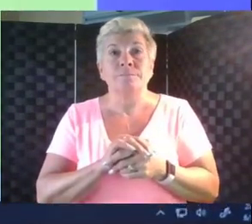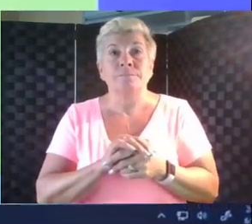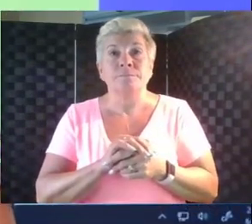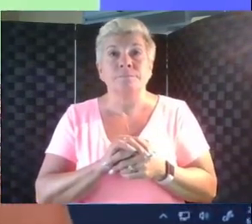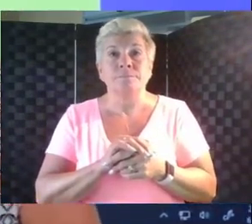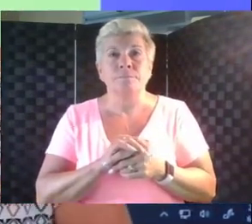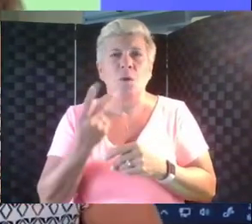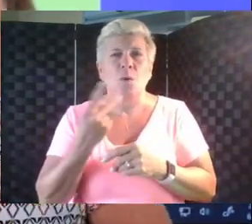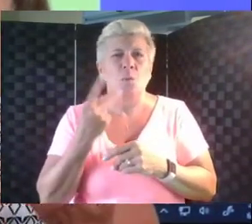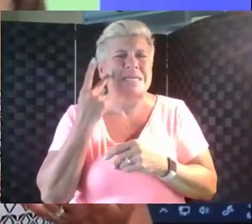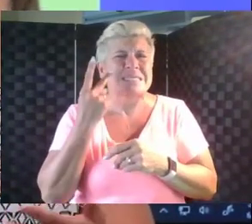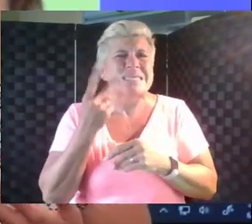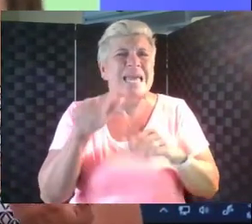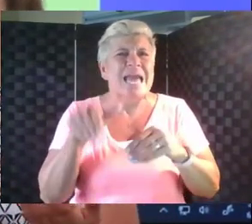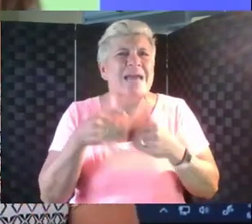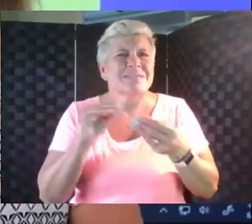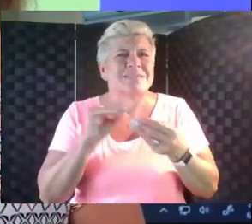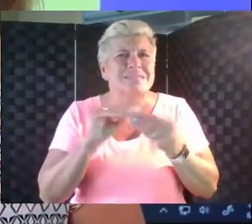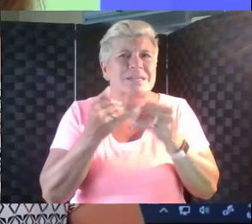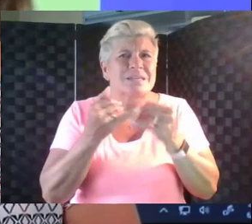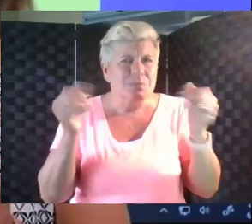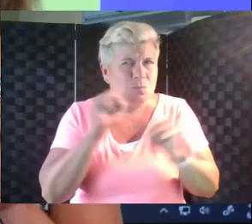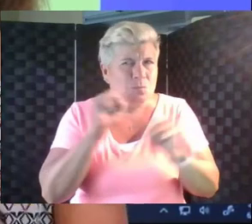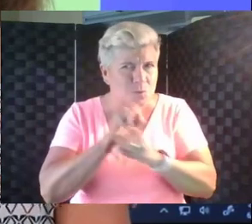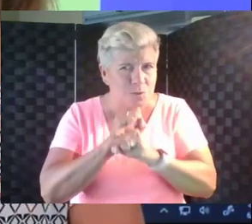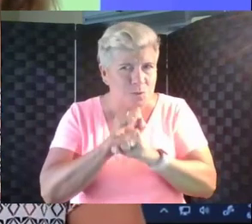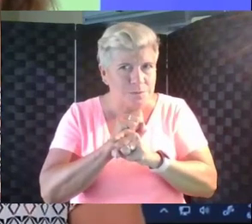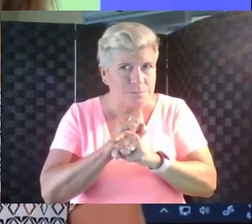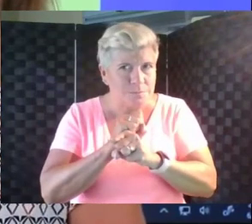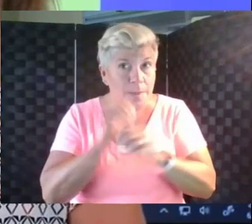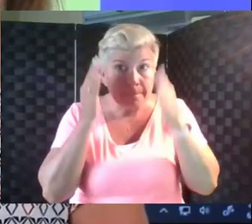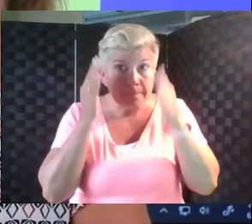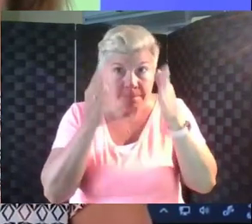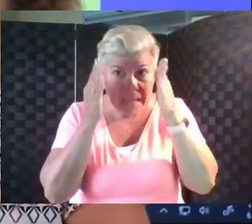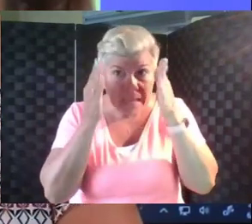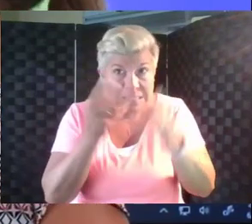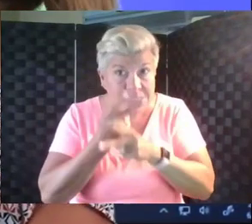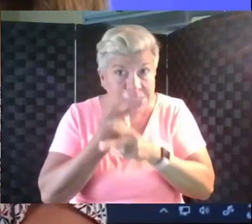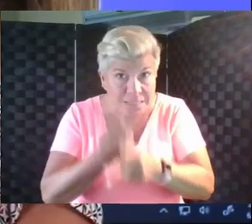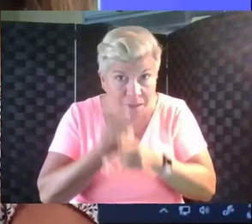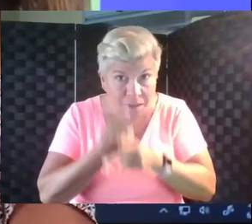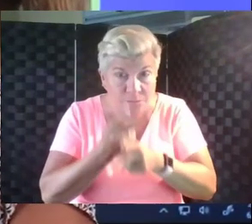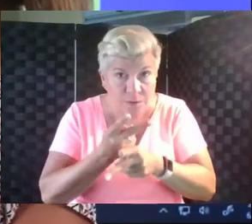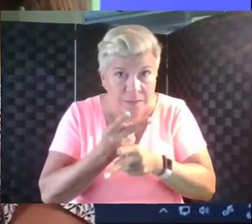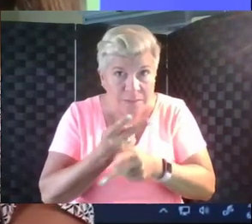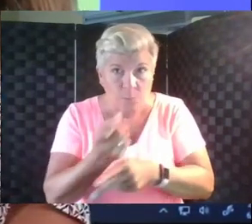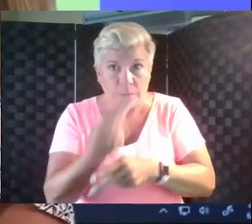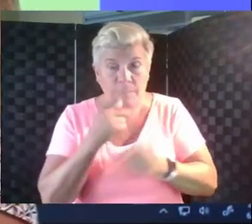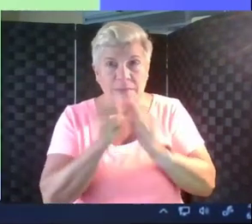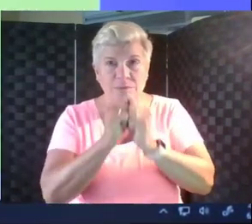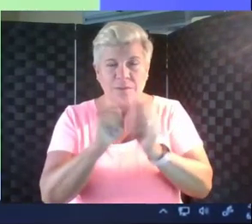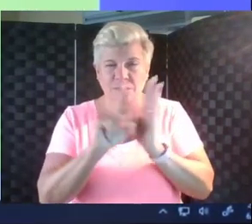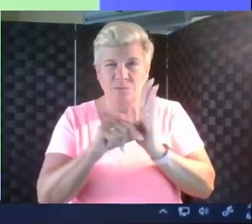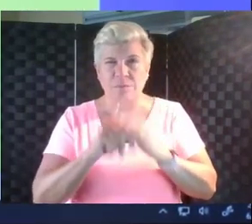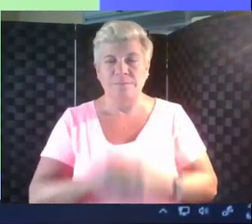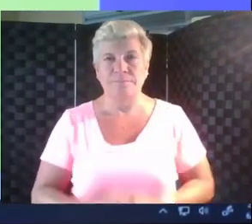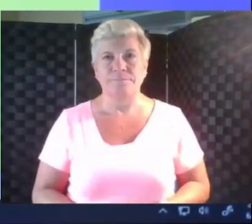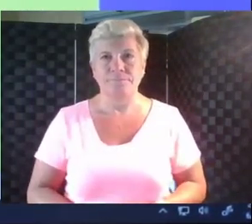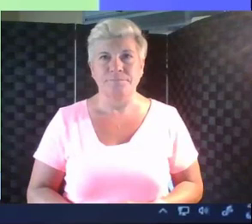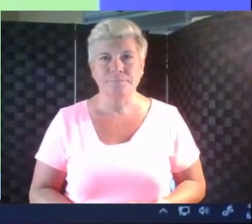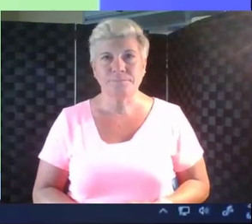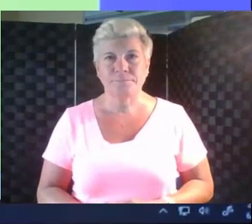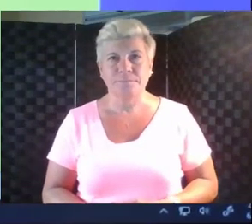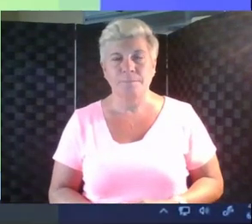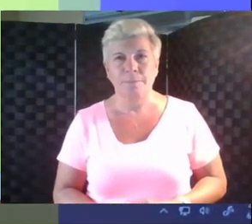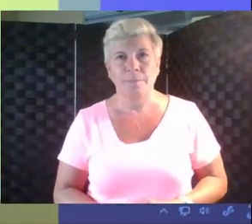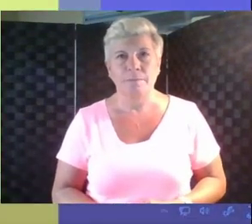going to kind of see how this number line works. I want you to pay really close attention, and then we'll come back together in a moment.